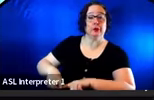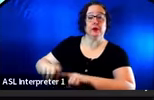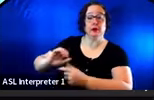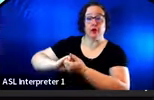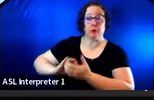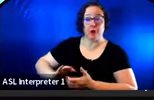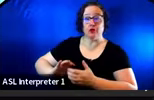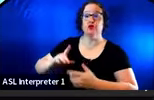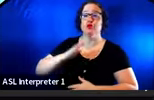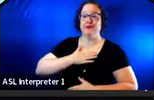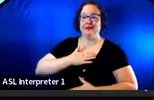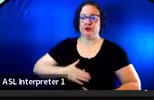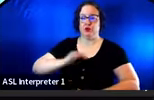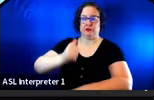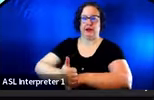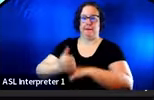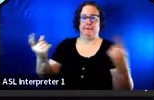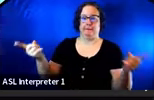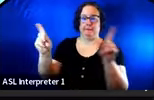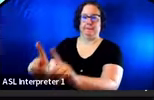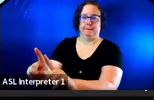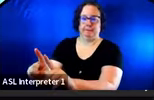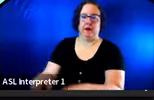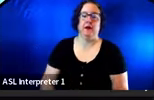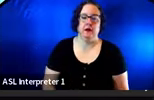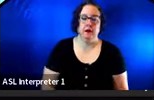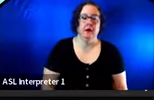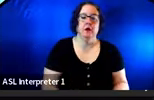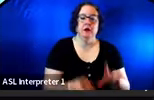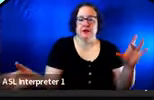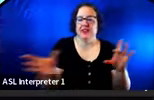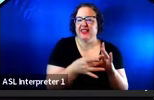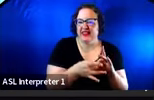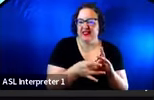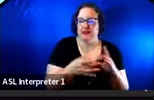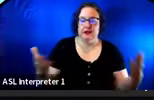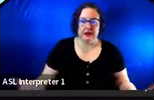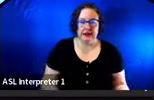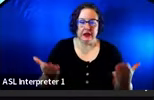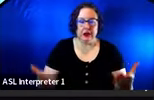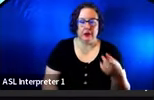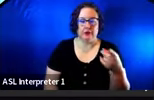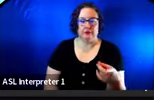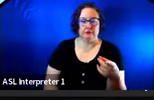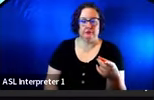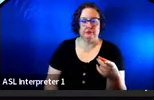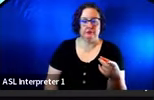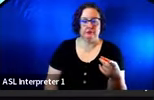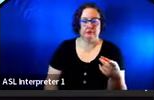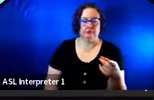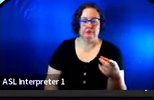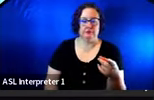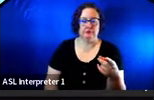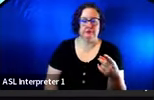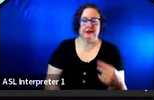kind of do the physical setup. We also have a link that we'd like to direct people to that you see here. The SurveyMonkey, and we kind